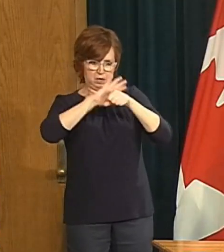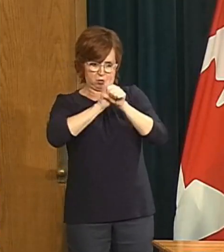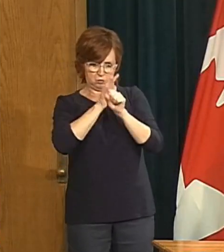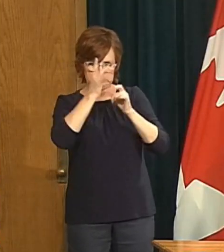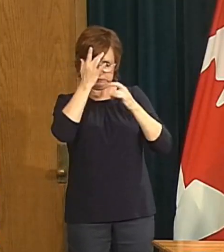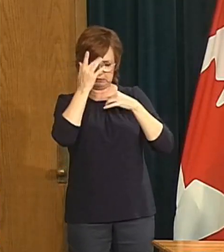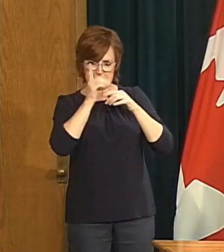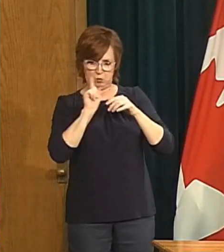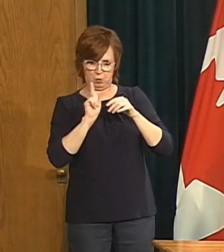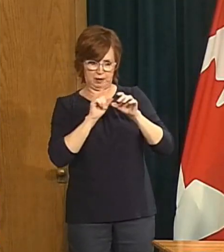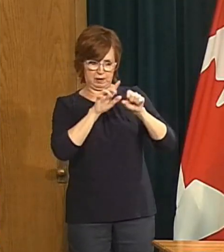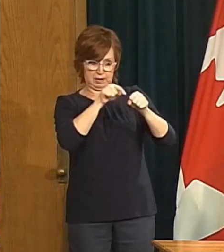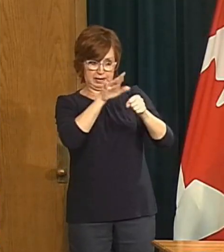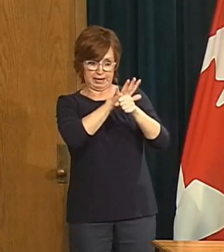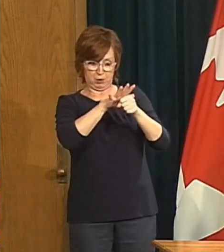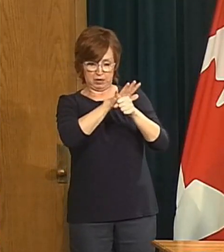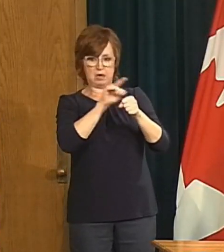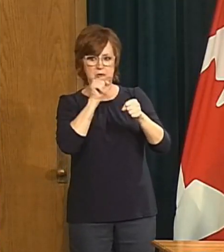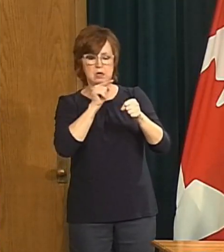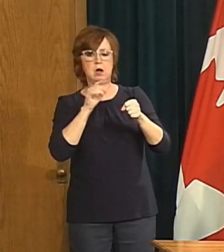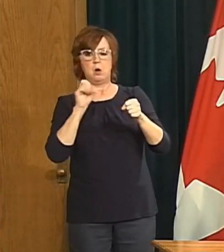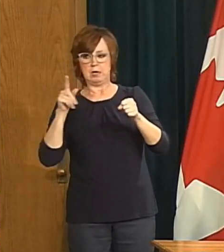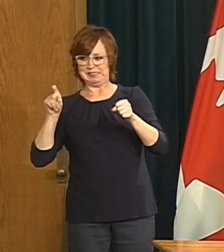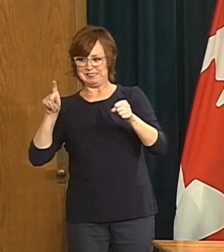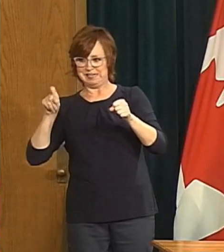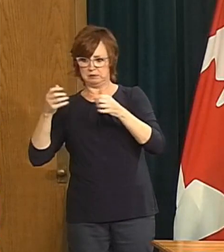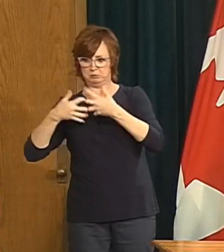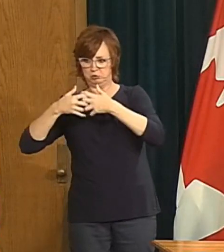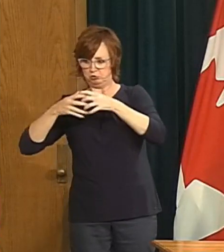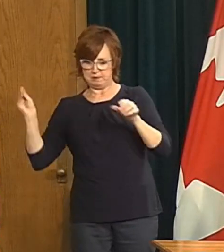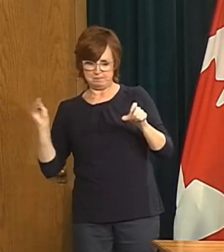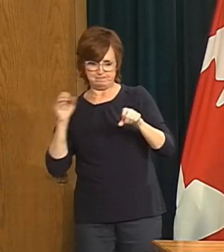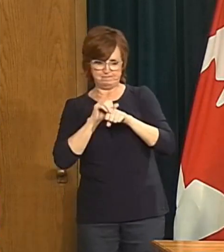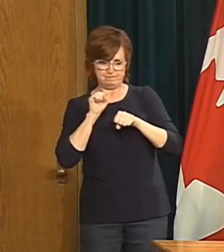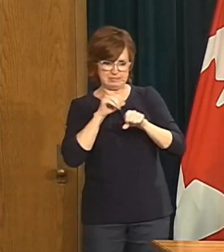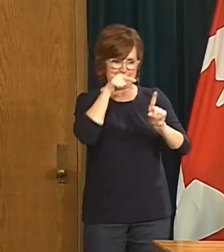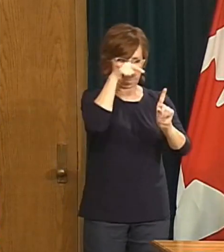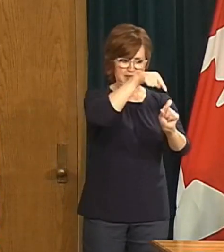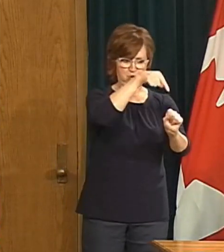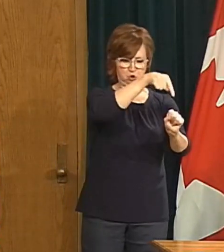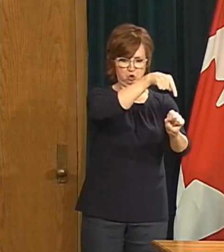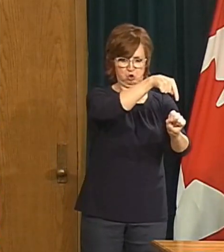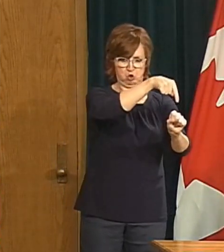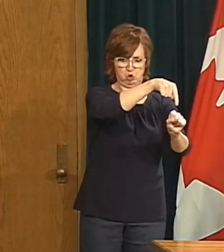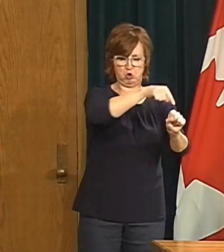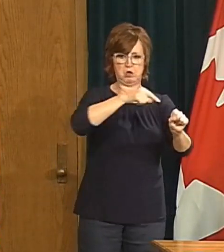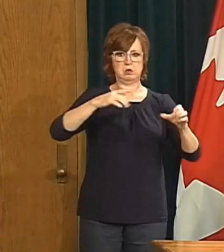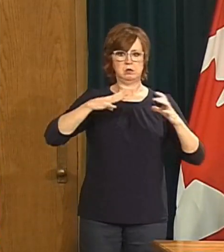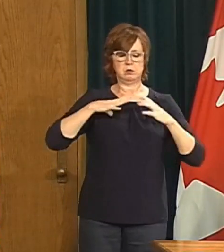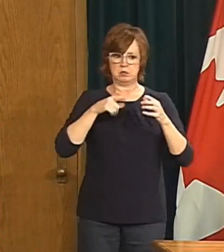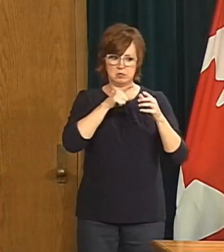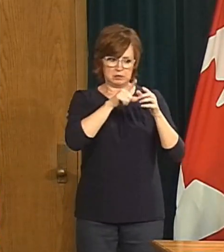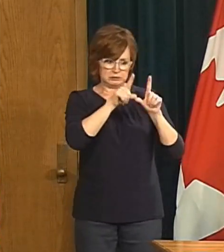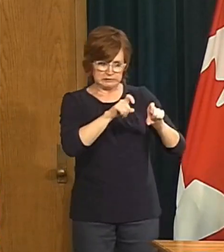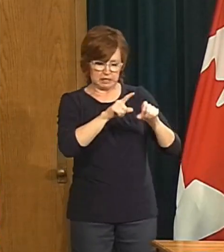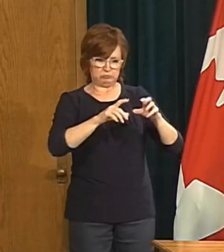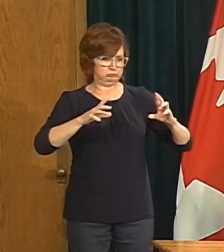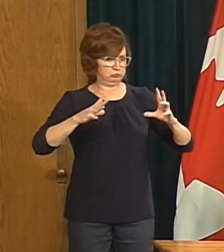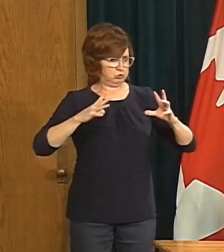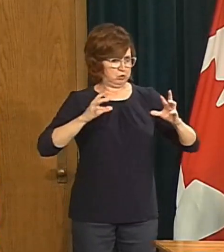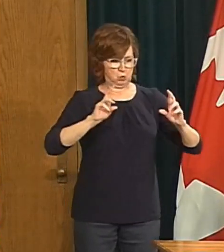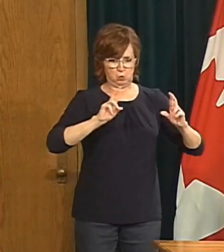not only into the areas that we have thus far, but also into those areas where there may be some opportunities for